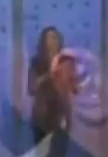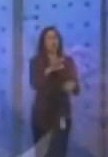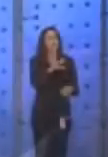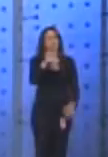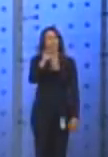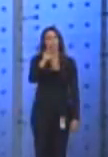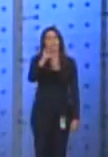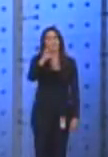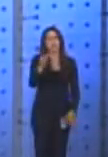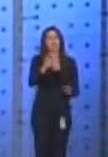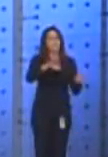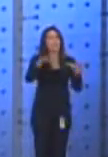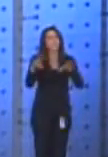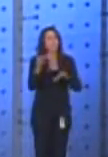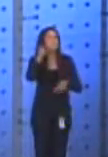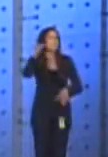yesterday.